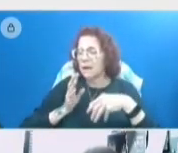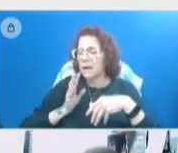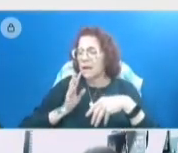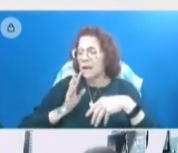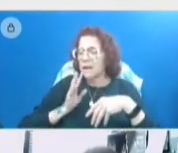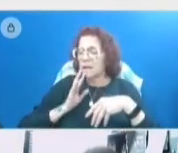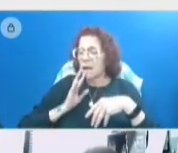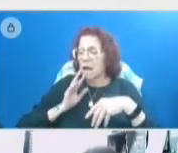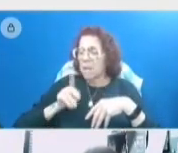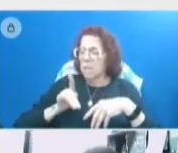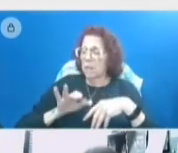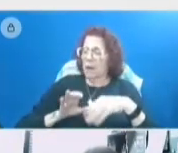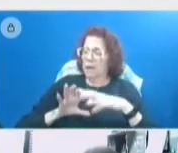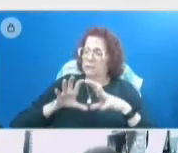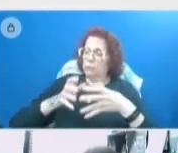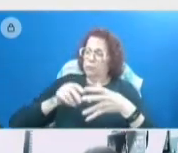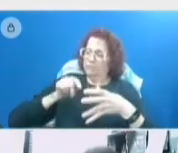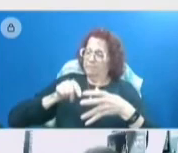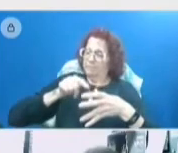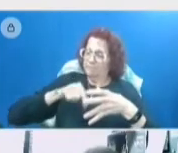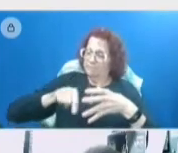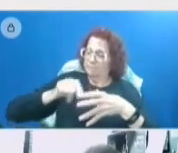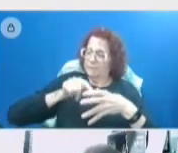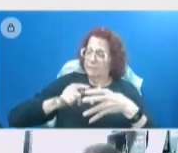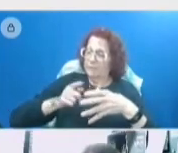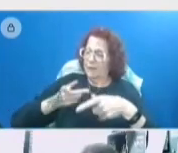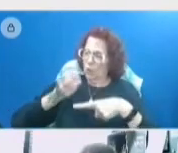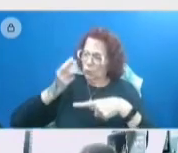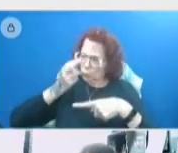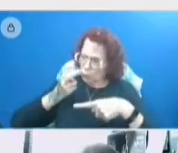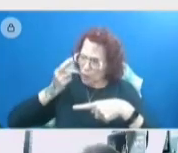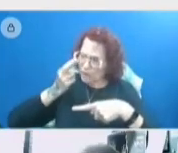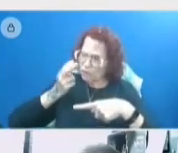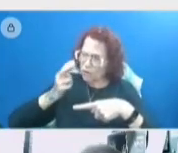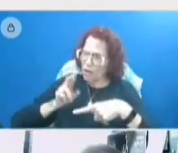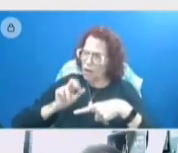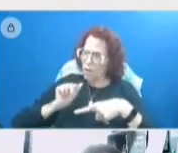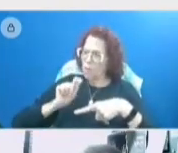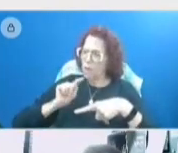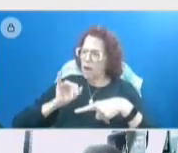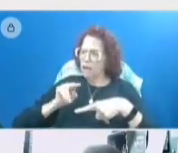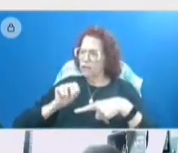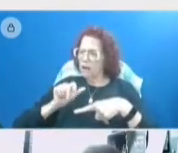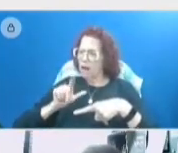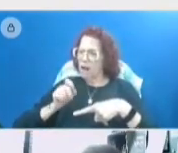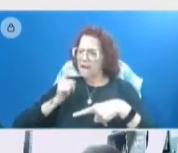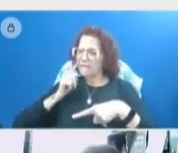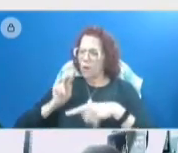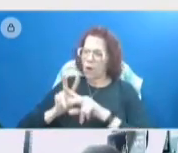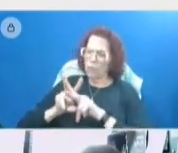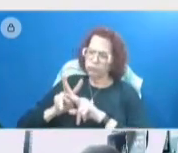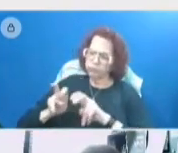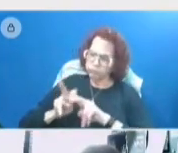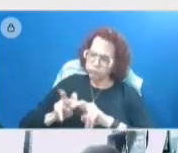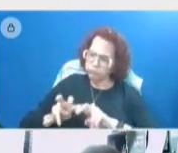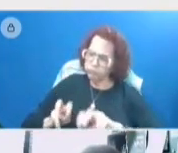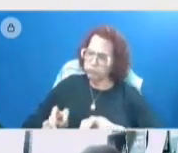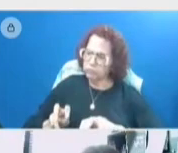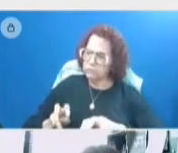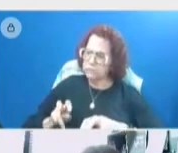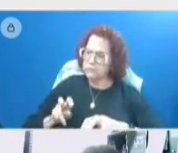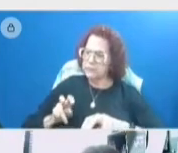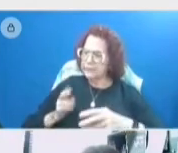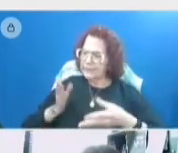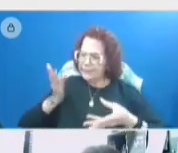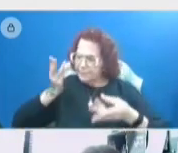there's a rationale for looking at this and saying that position ought to be bipartisan.